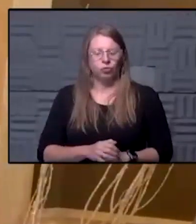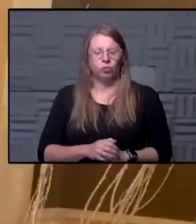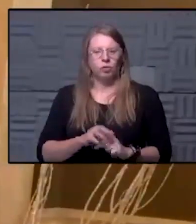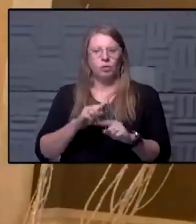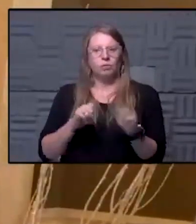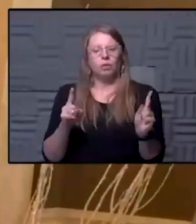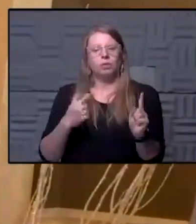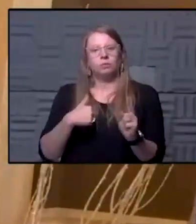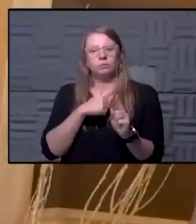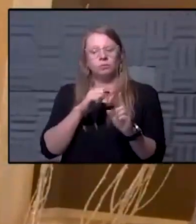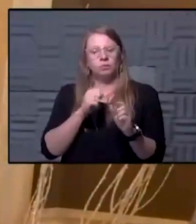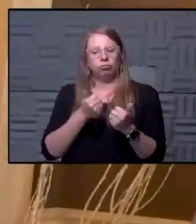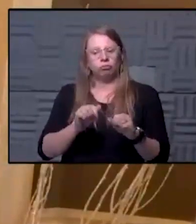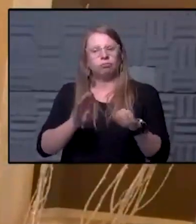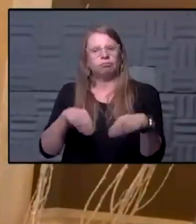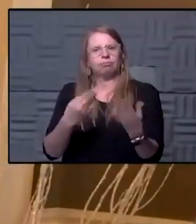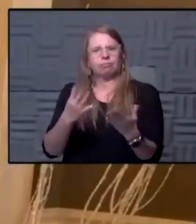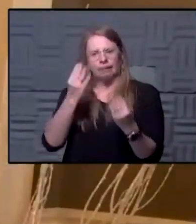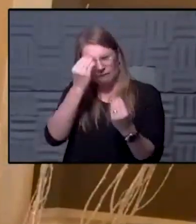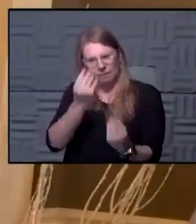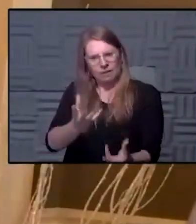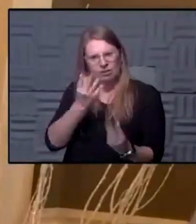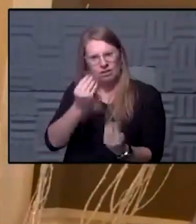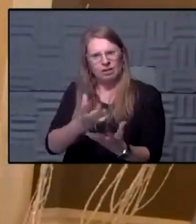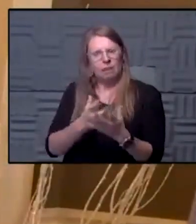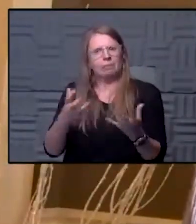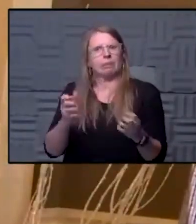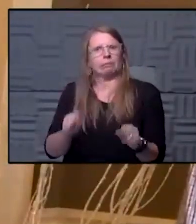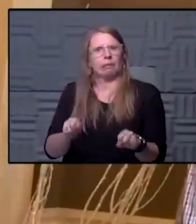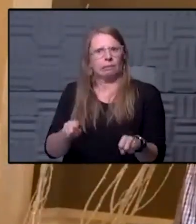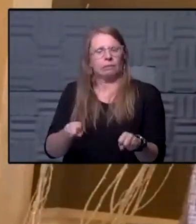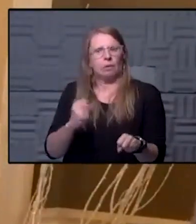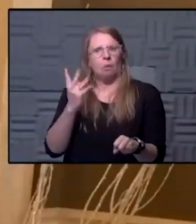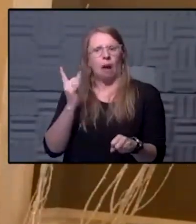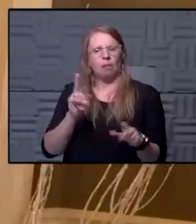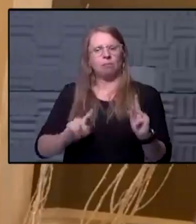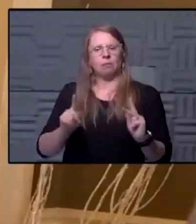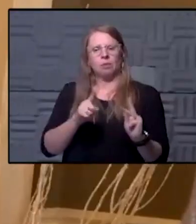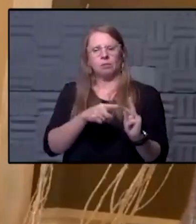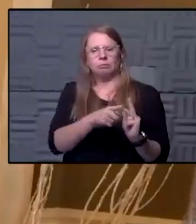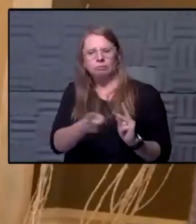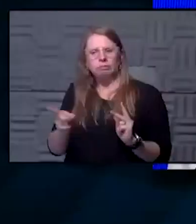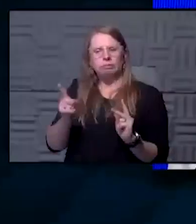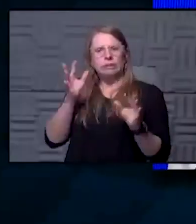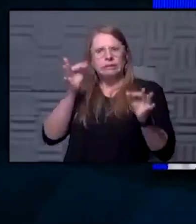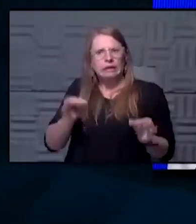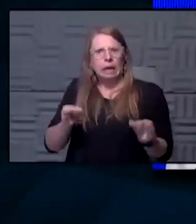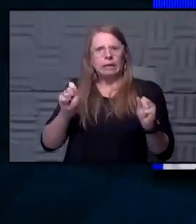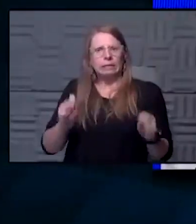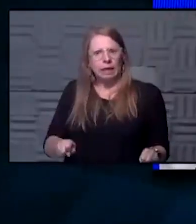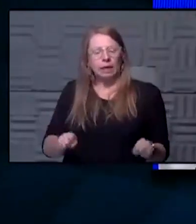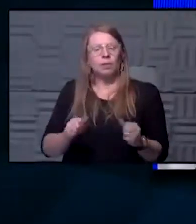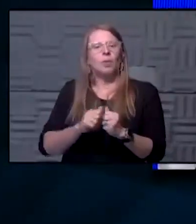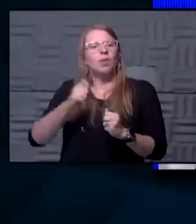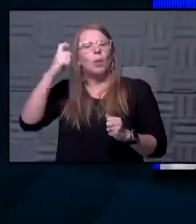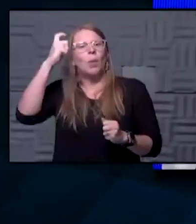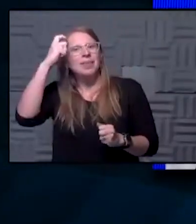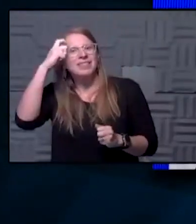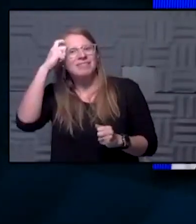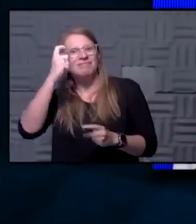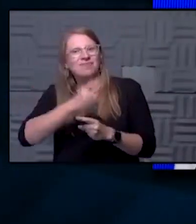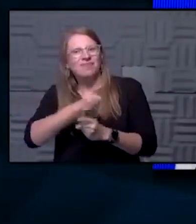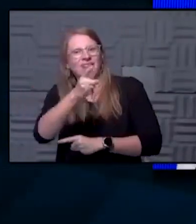trying to provide as much information as possible so people can make intelligent decisions. Yeah, there's that wisdom thing